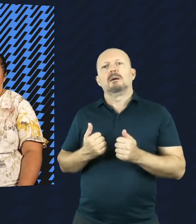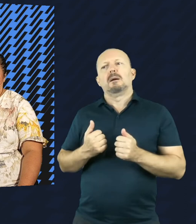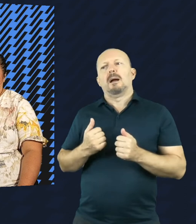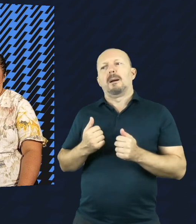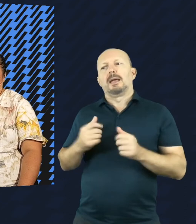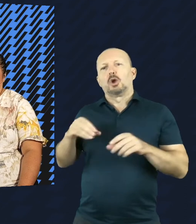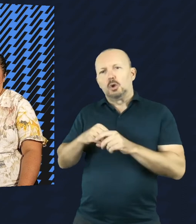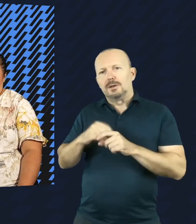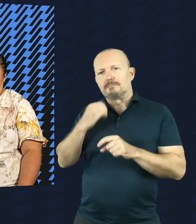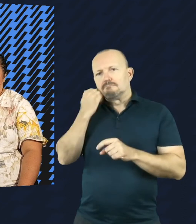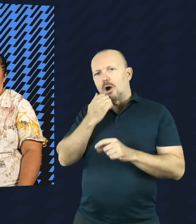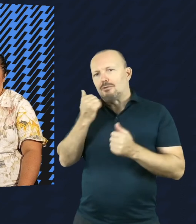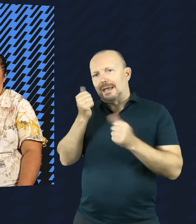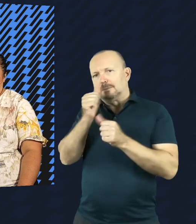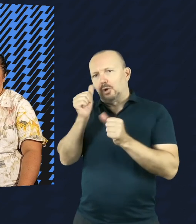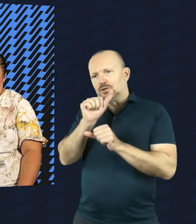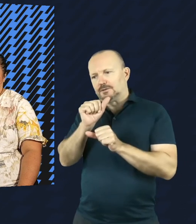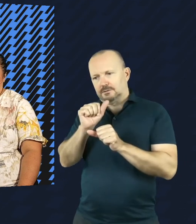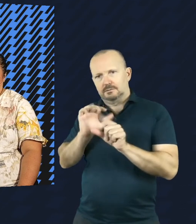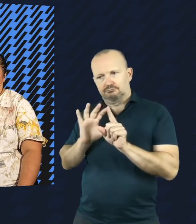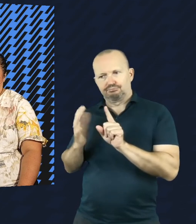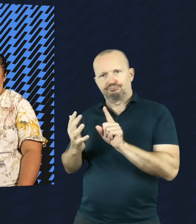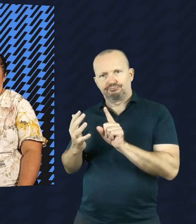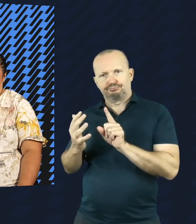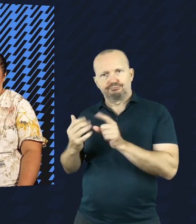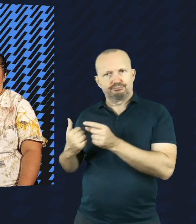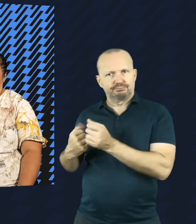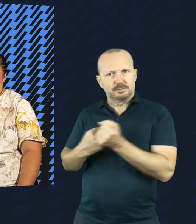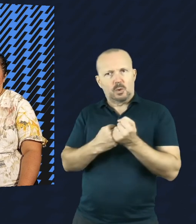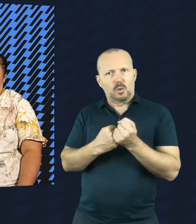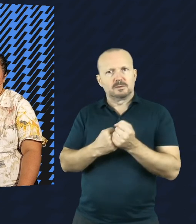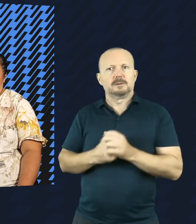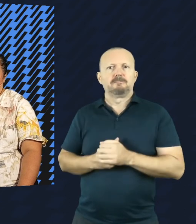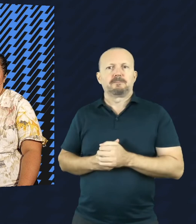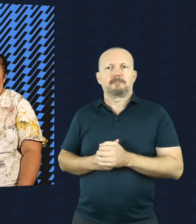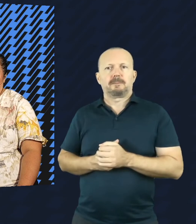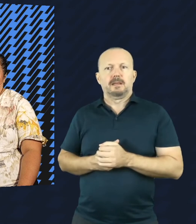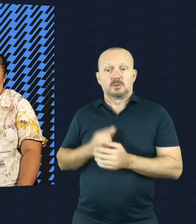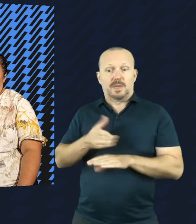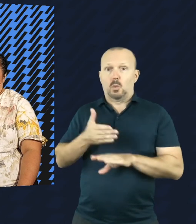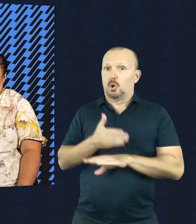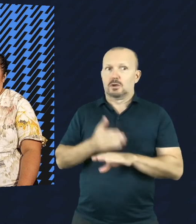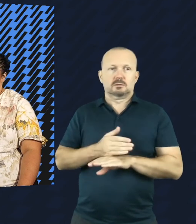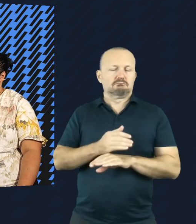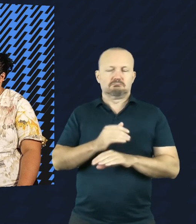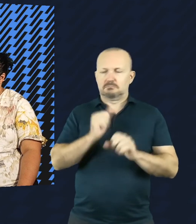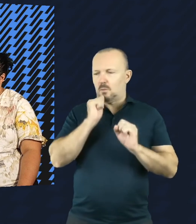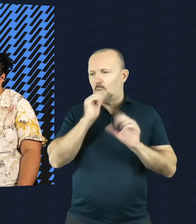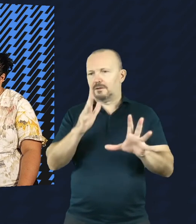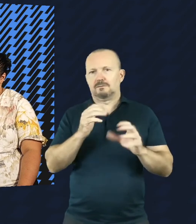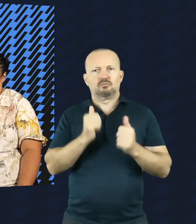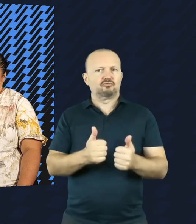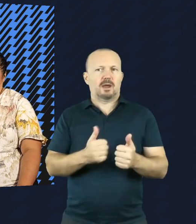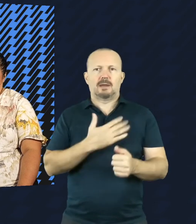So, and I, yeah, absolutely loved that mahi, but more so it was the